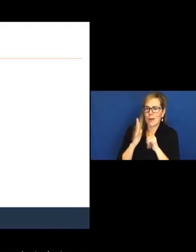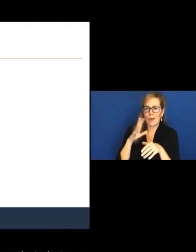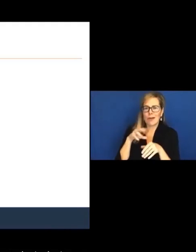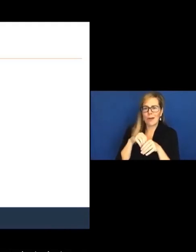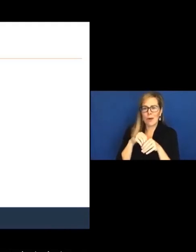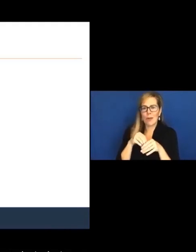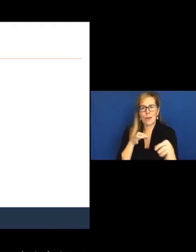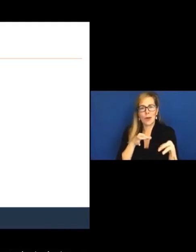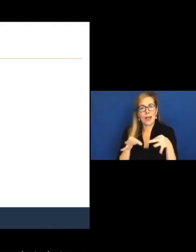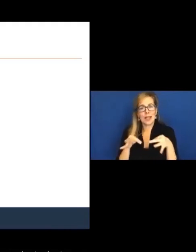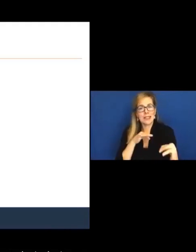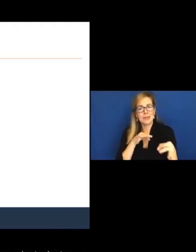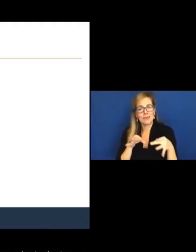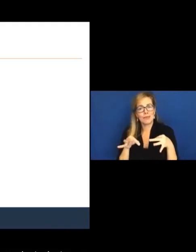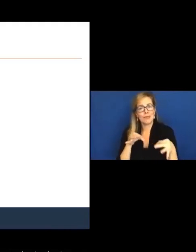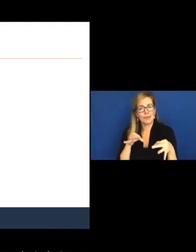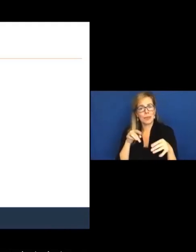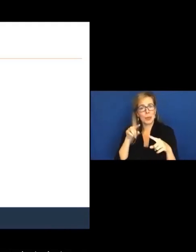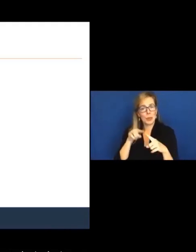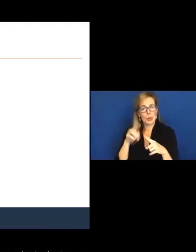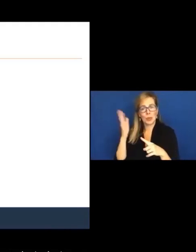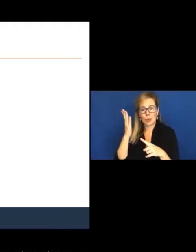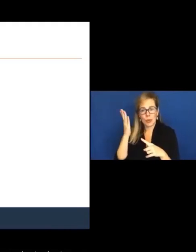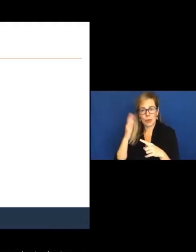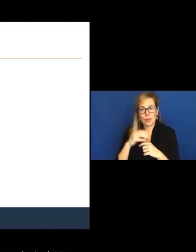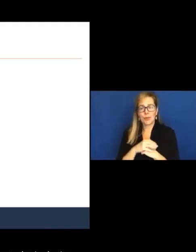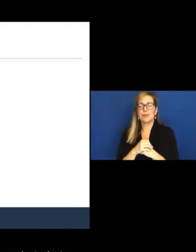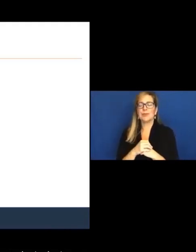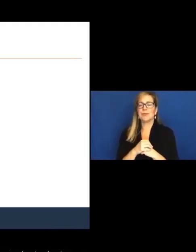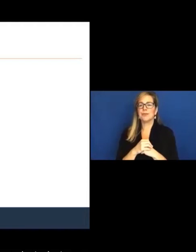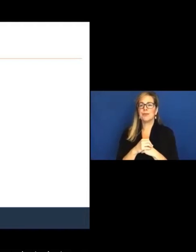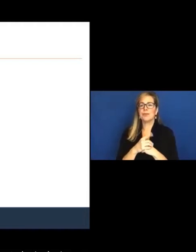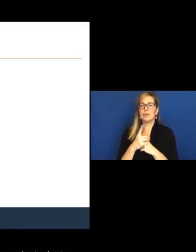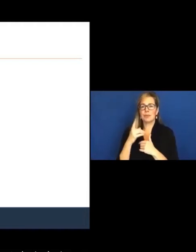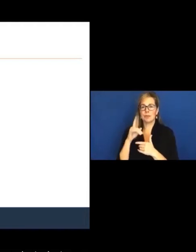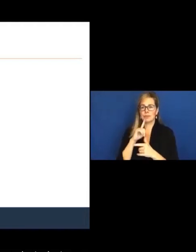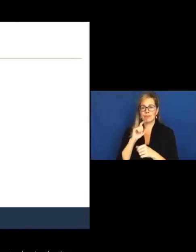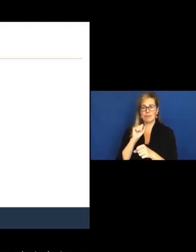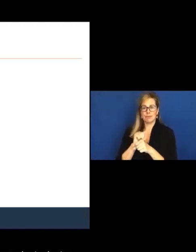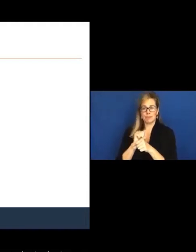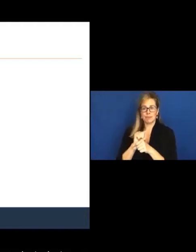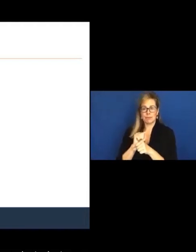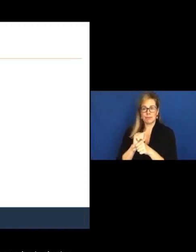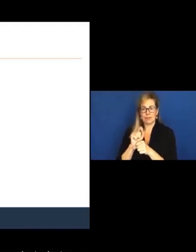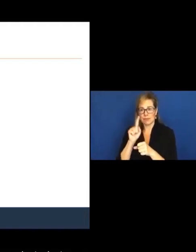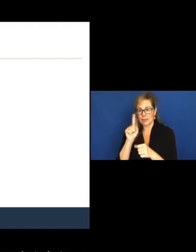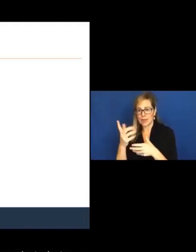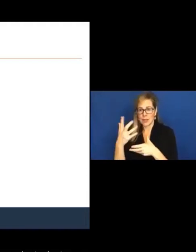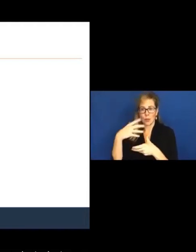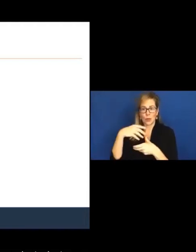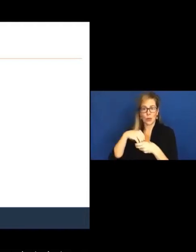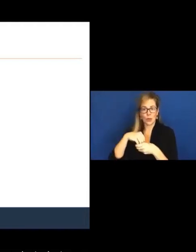your presentation. Because to be inclusive, you will want to